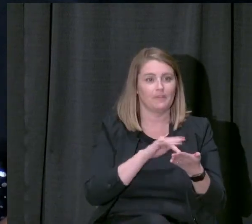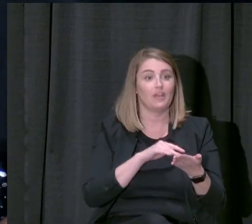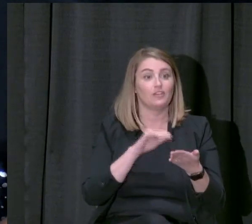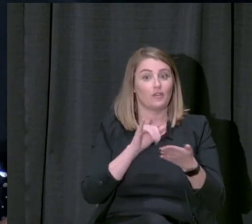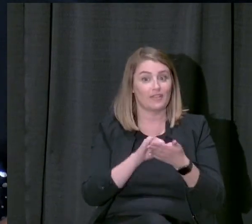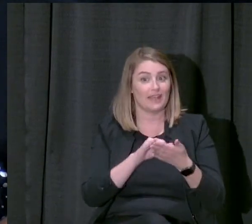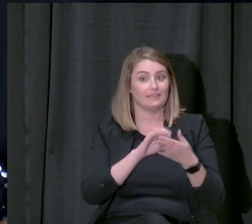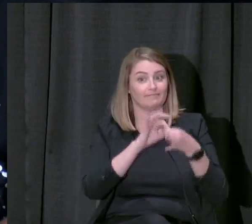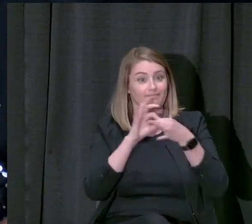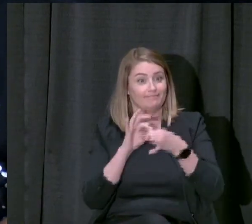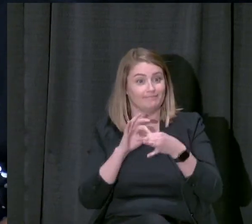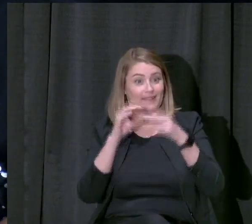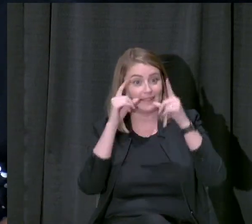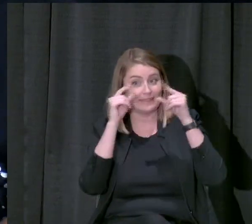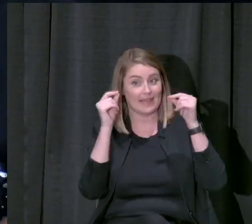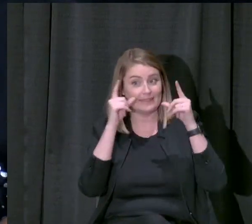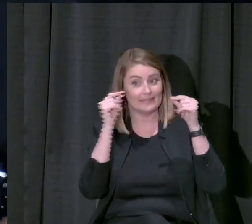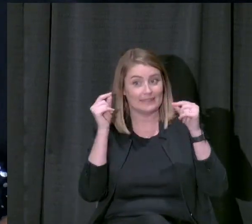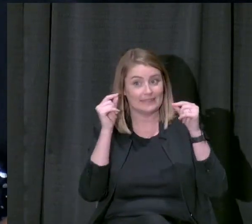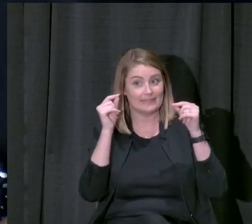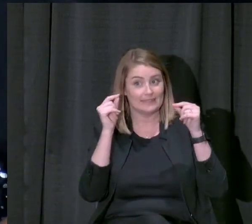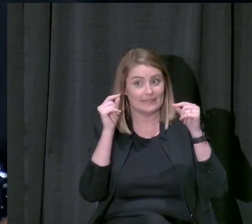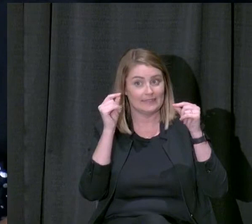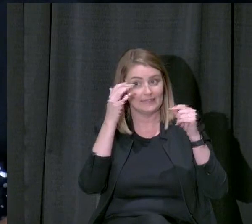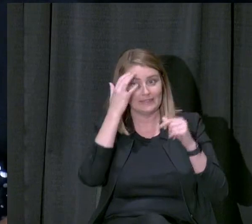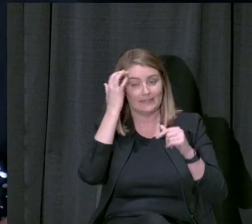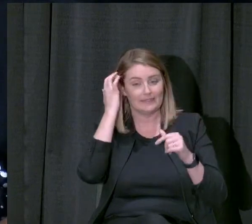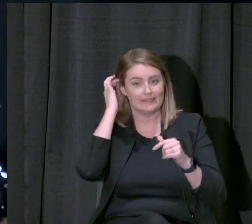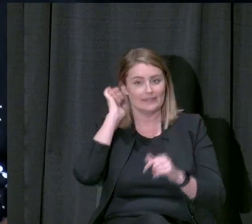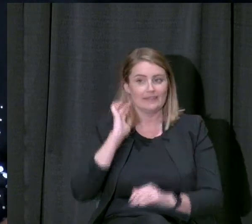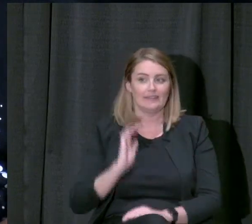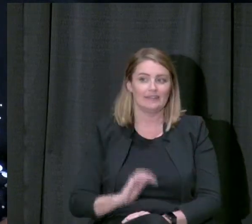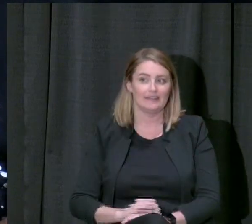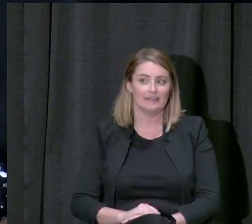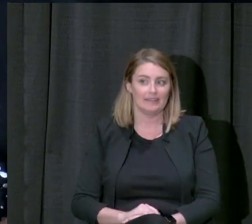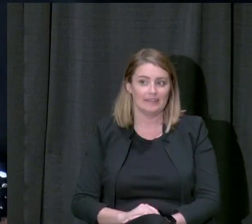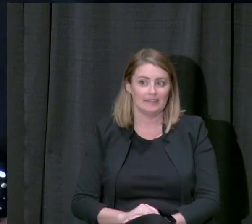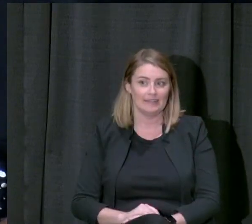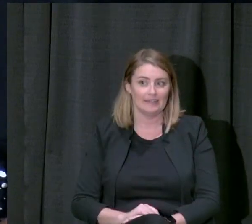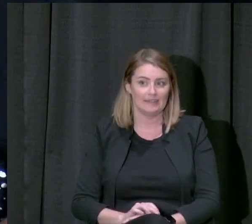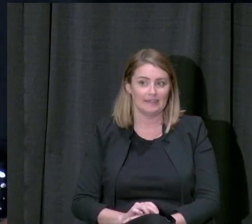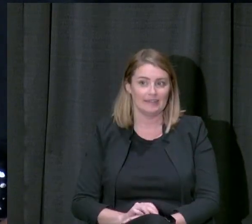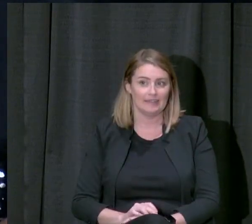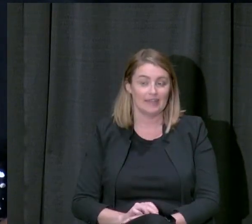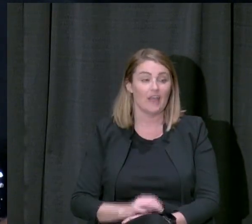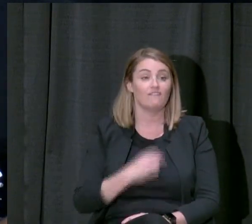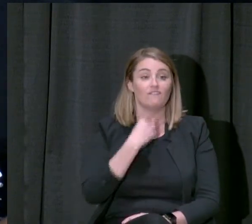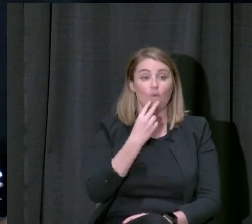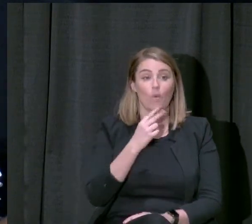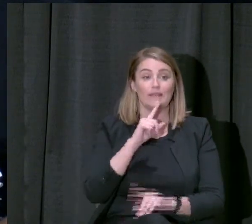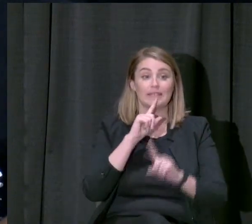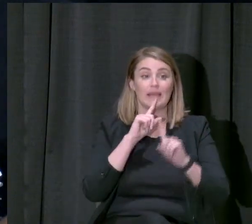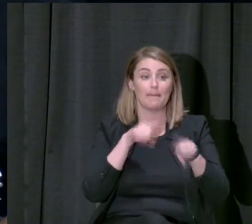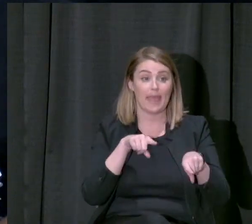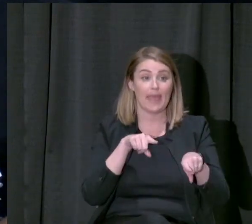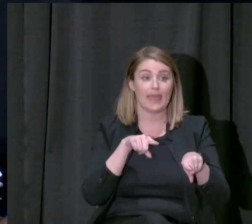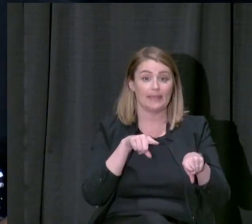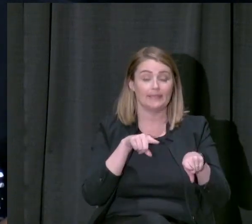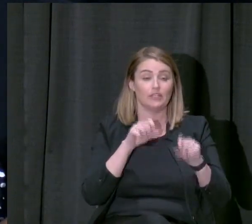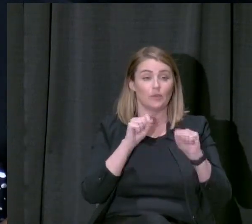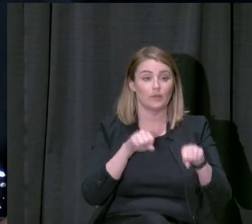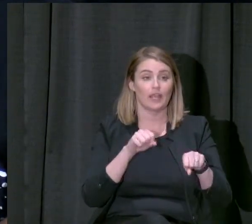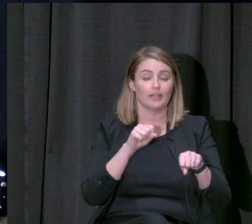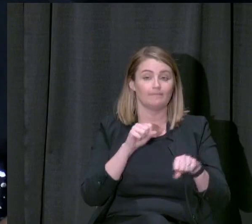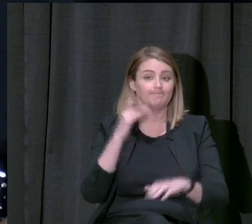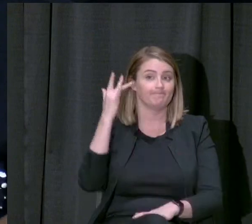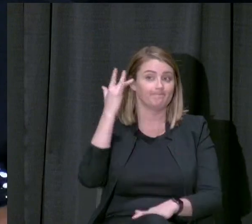with the glasses. There's also a secondary way to interact with these glasses, that is with a voice command. So you just tap and hold a button on top of the glasses, and